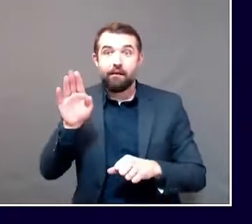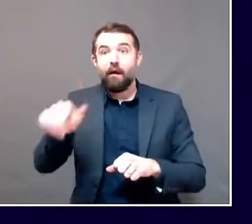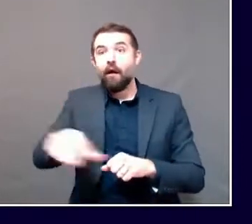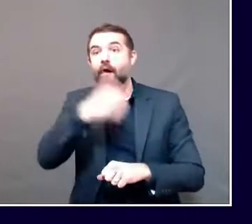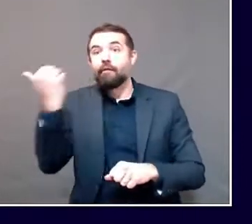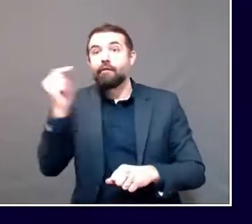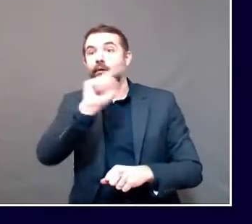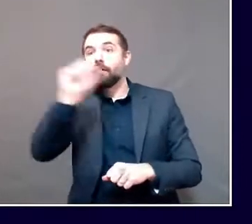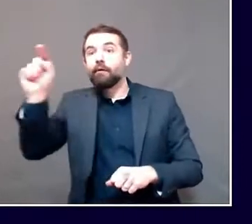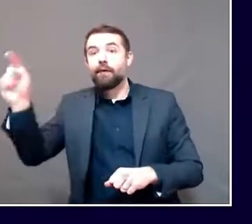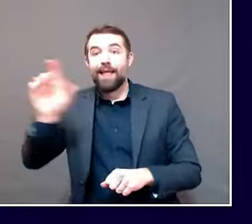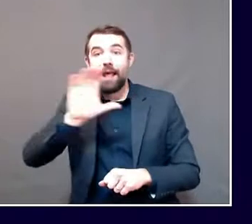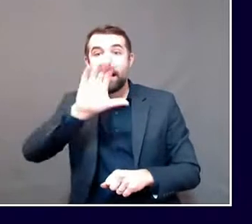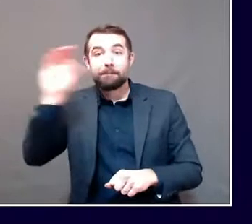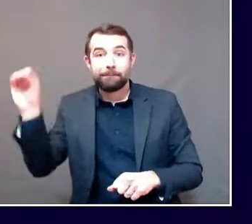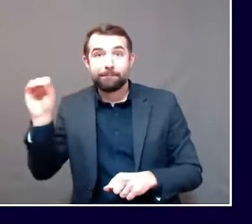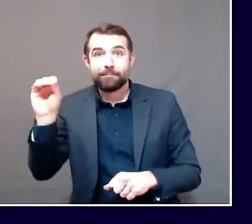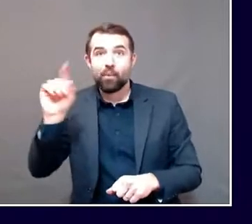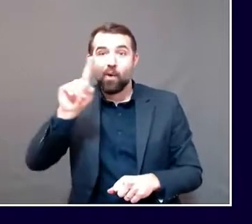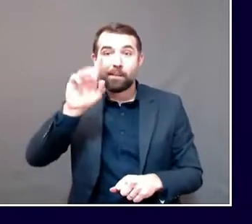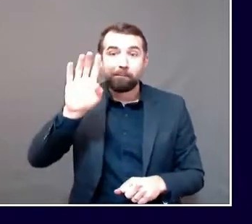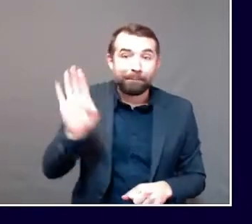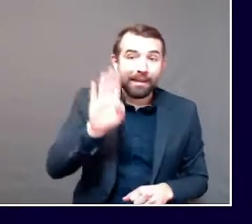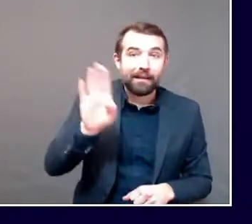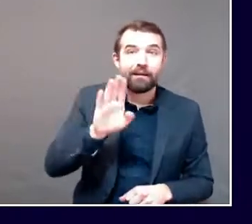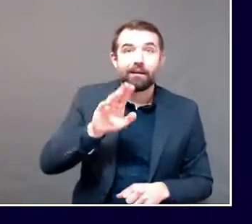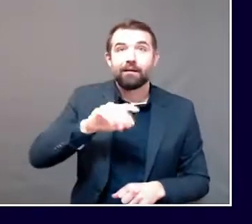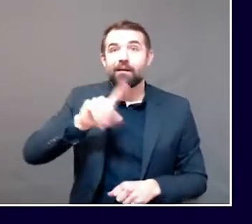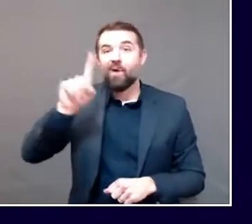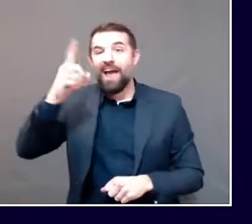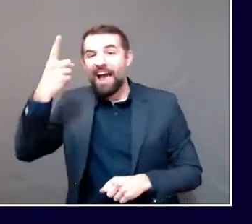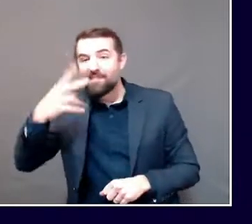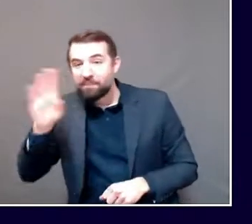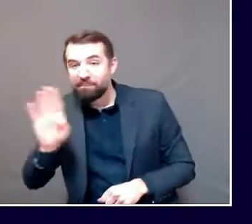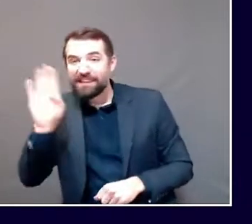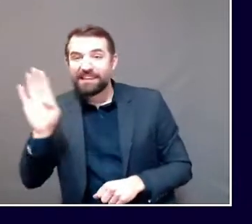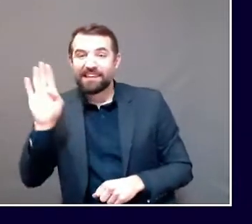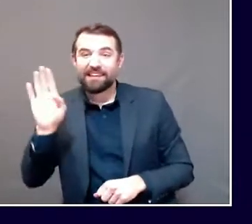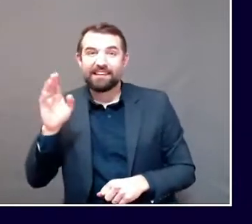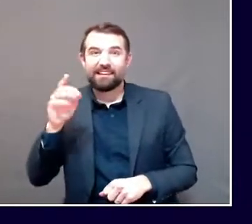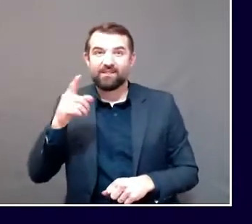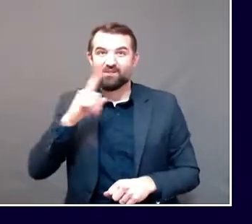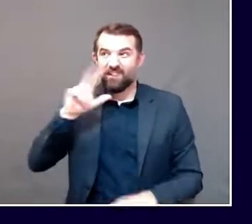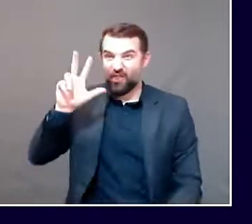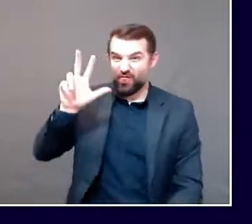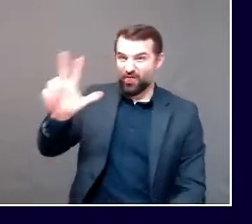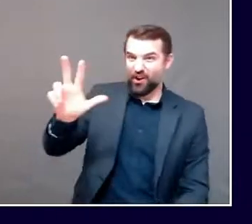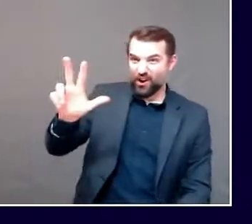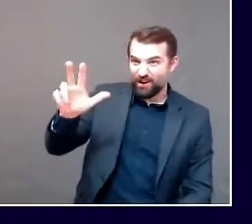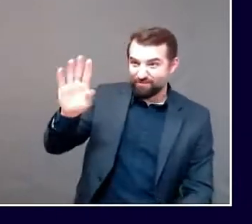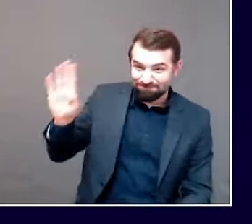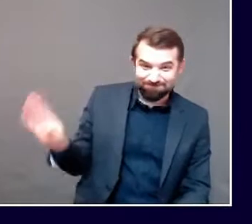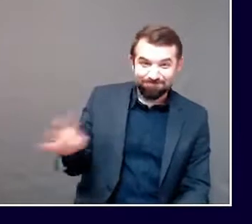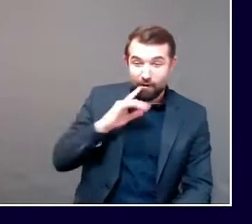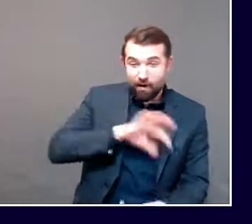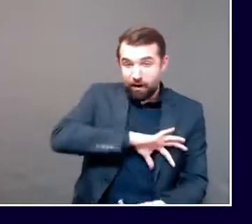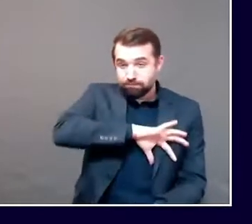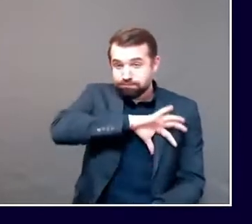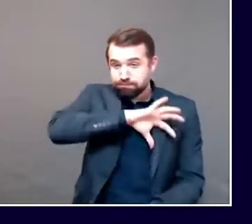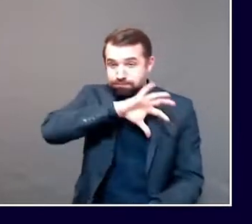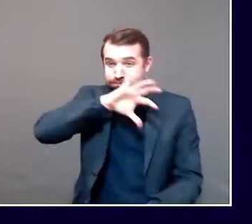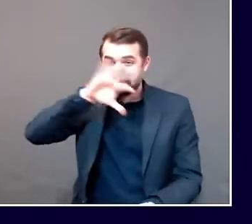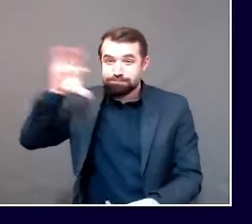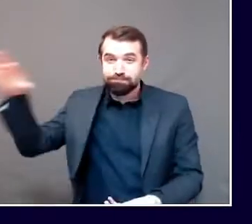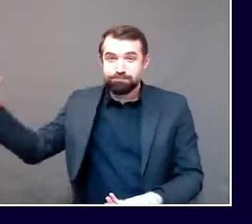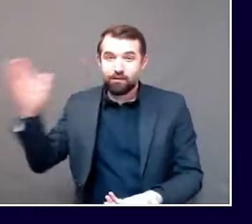certain benefits that may make it useful in rural parts of the state, to say nothing of rural parts of the globe. Namely, that it